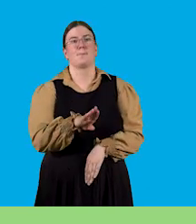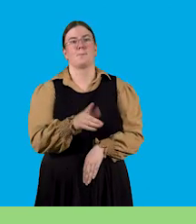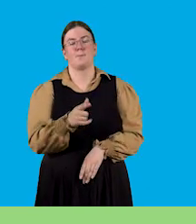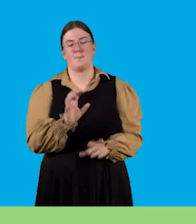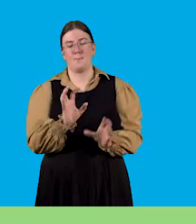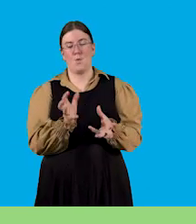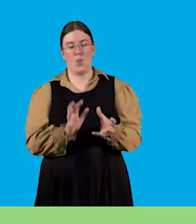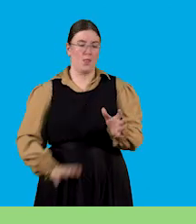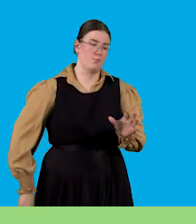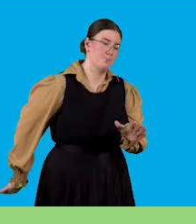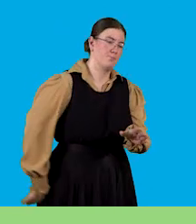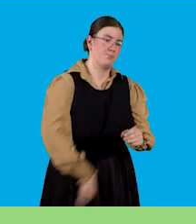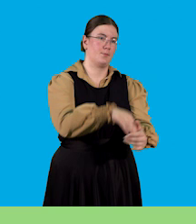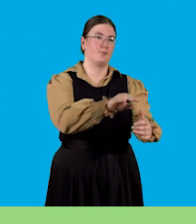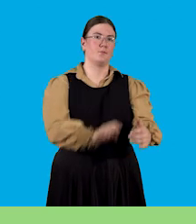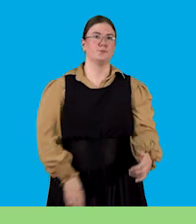to your friend.